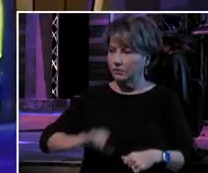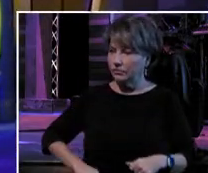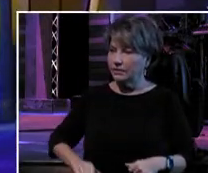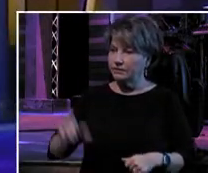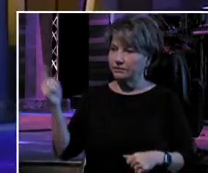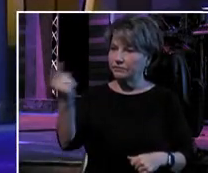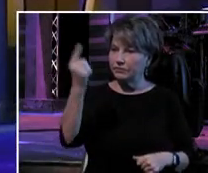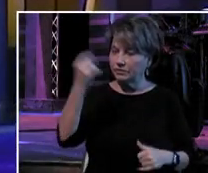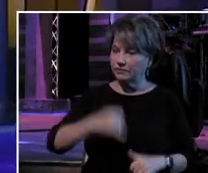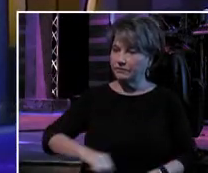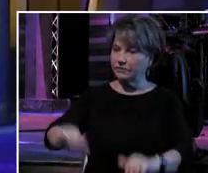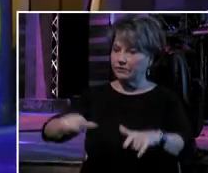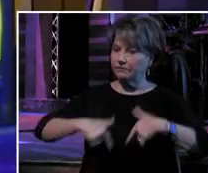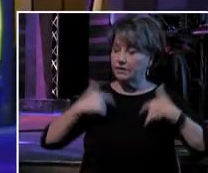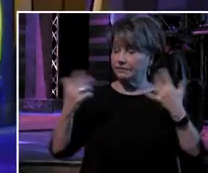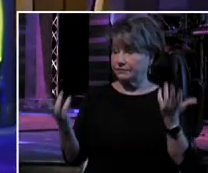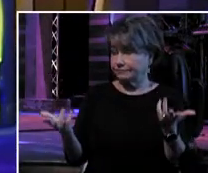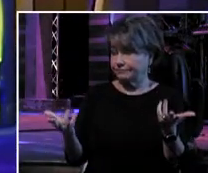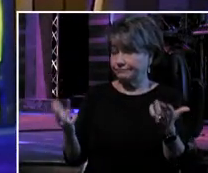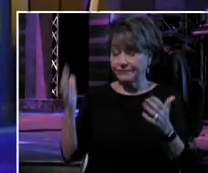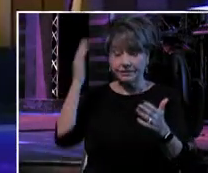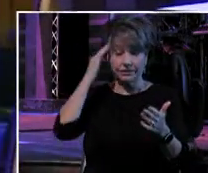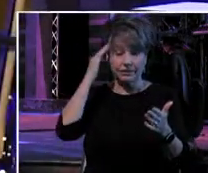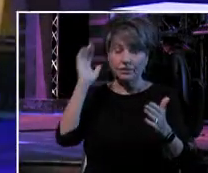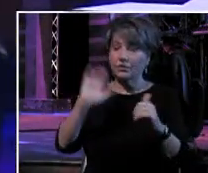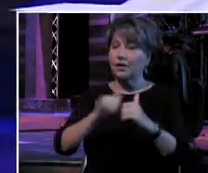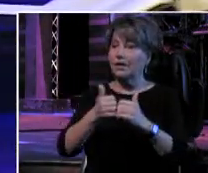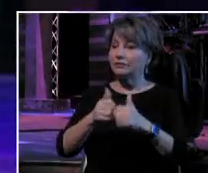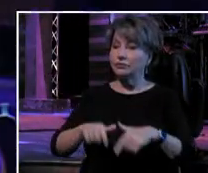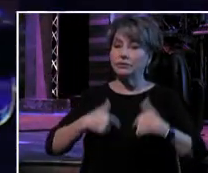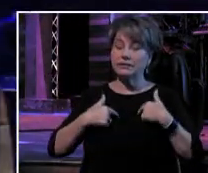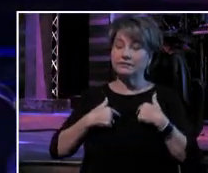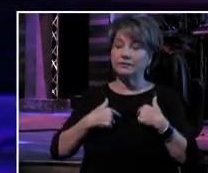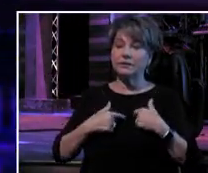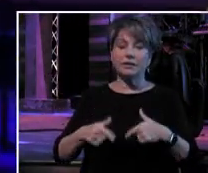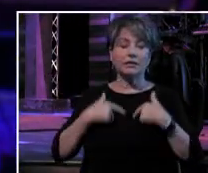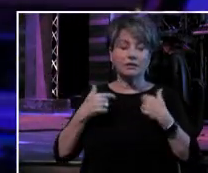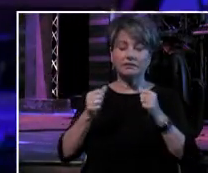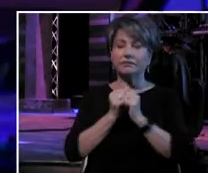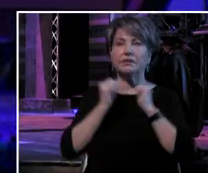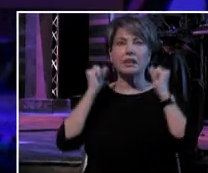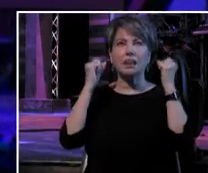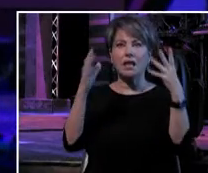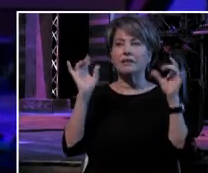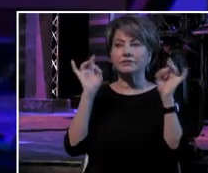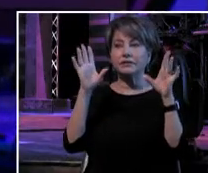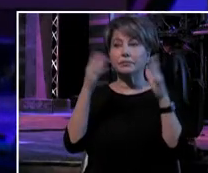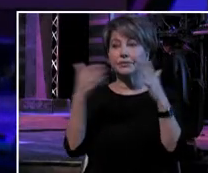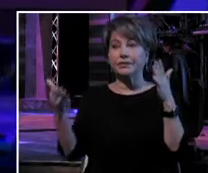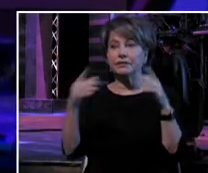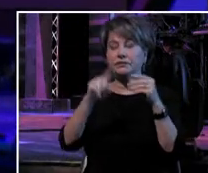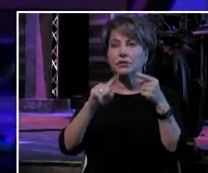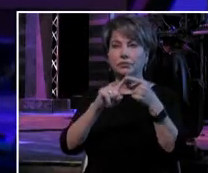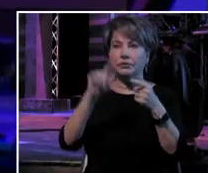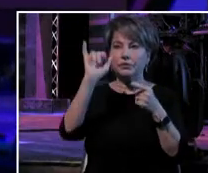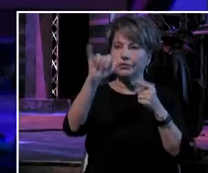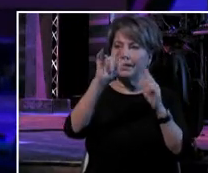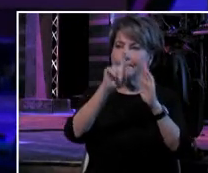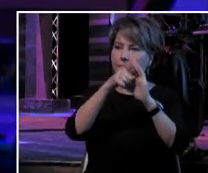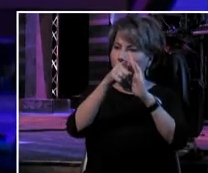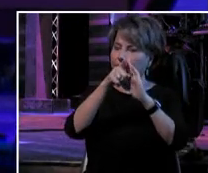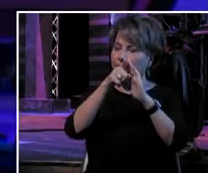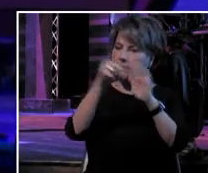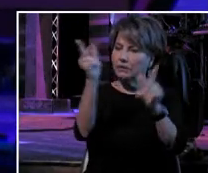forever, then you know how to live. And you can live with a lot of garbage in your life here if you know that moment is taken care